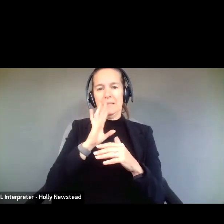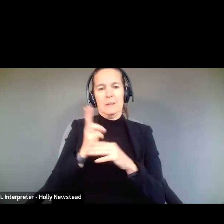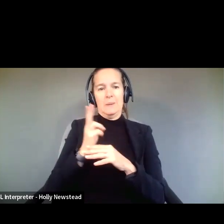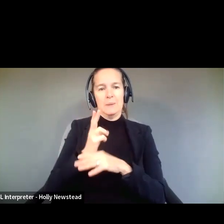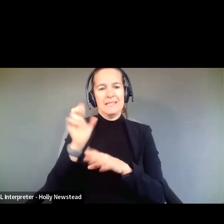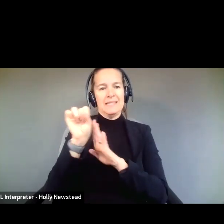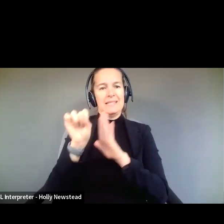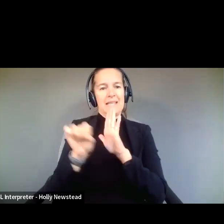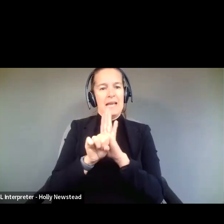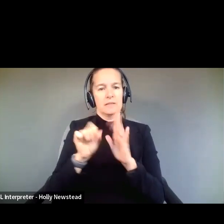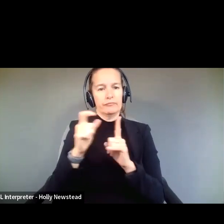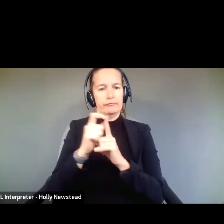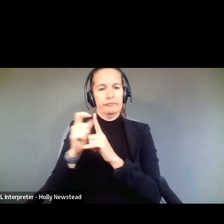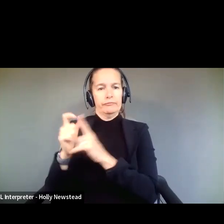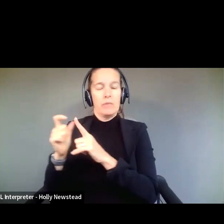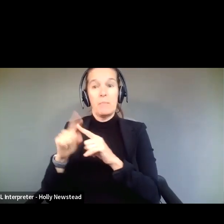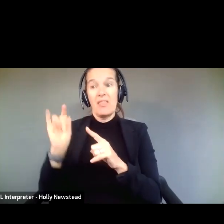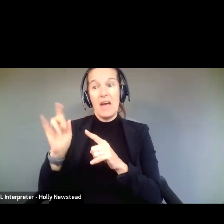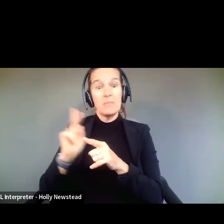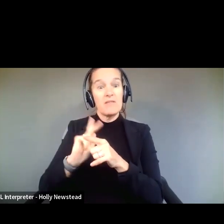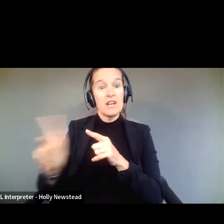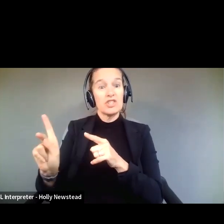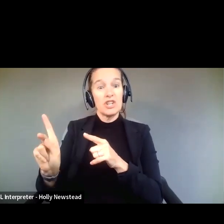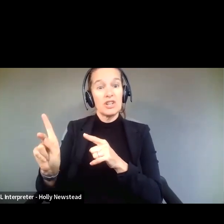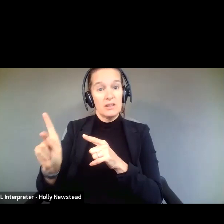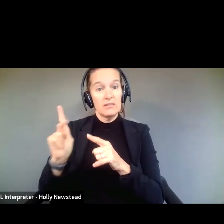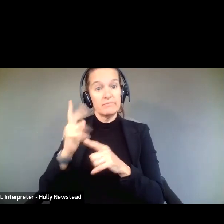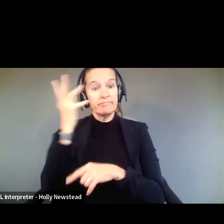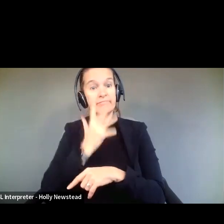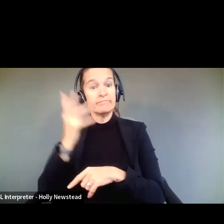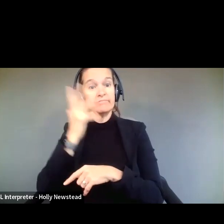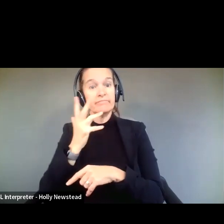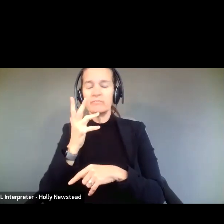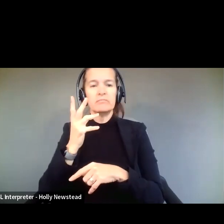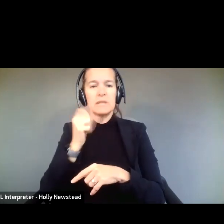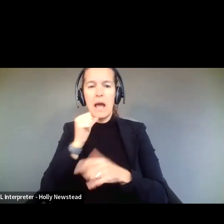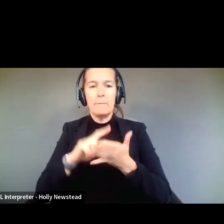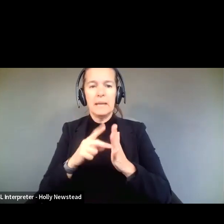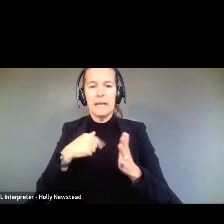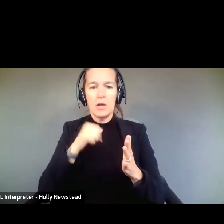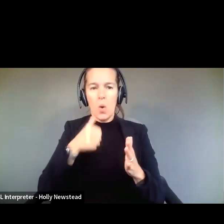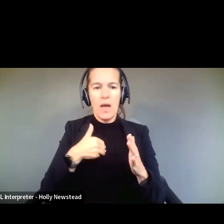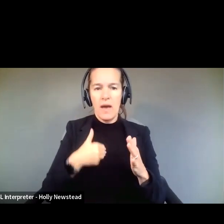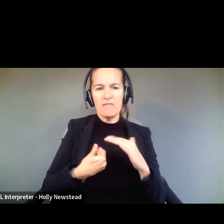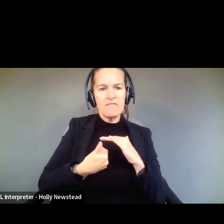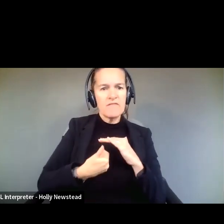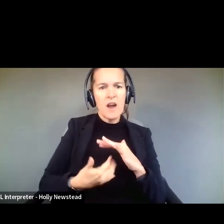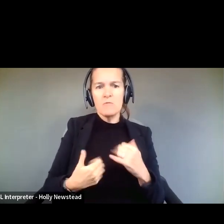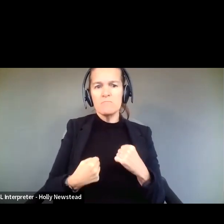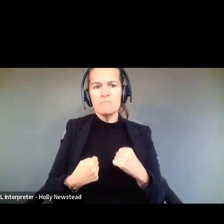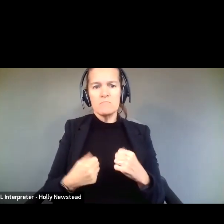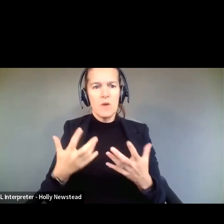my professionalism kind of get in the way of the fire in the belly that I bring to this conversation and to the work that we're all